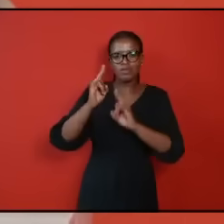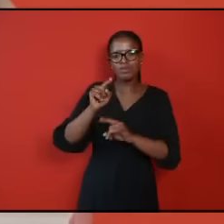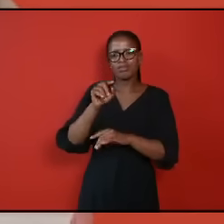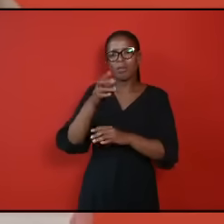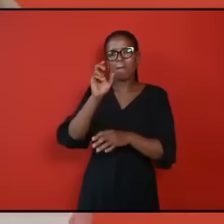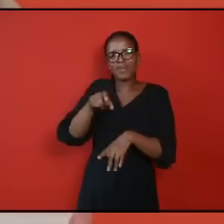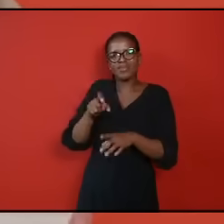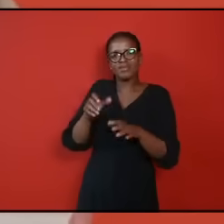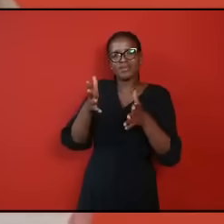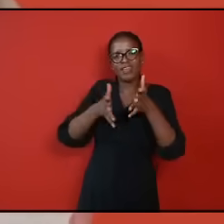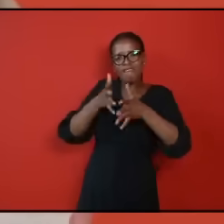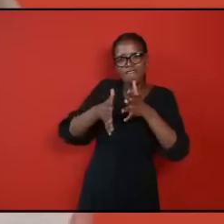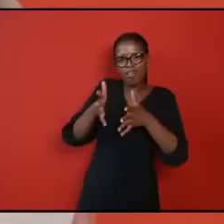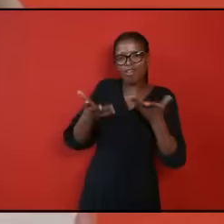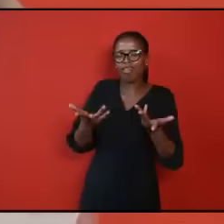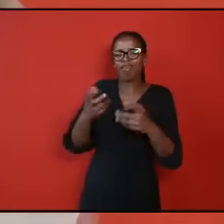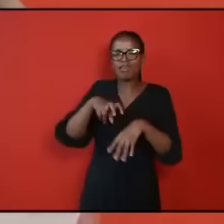careful.